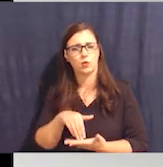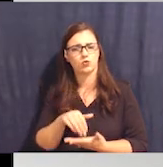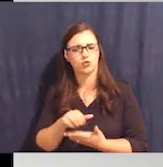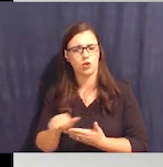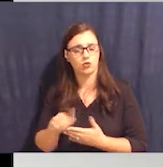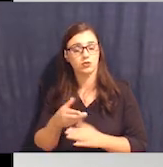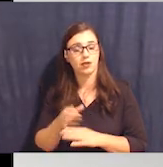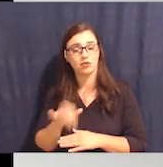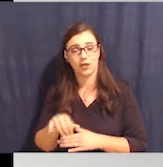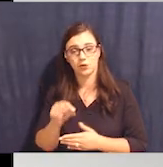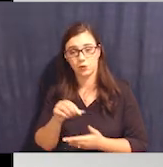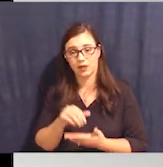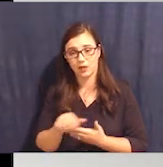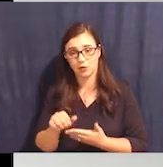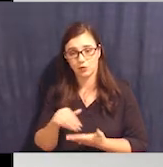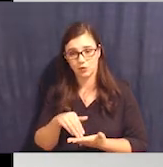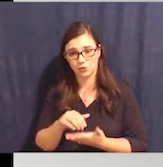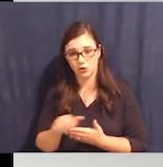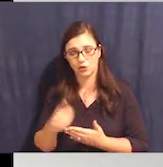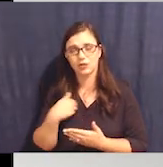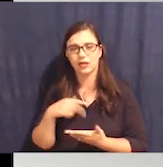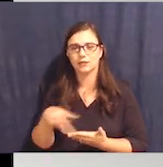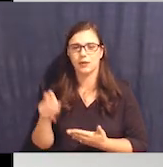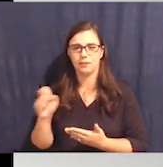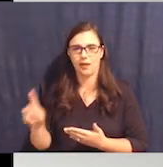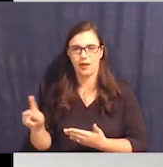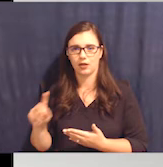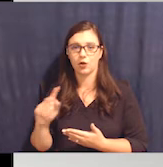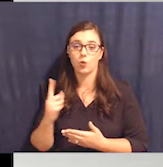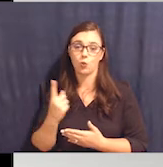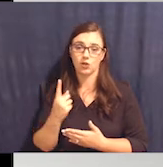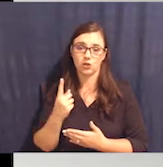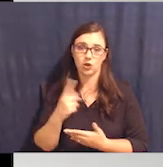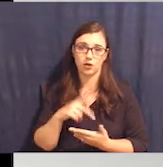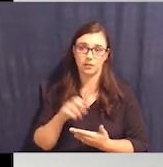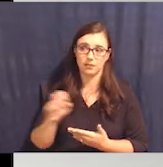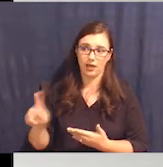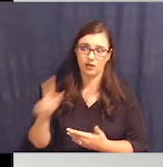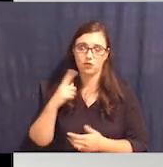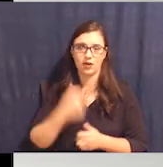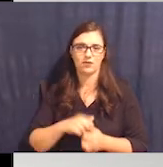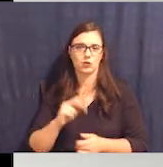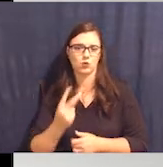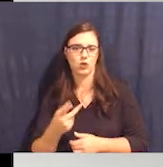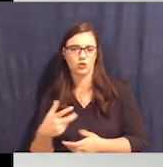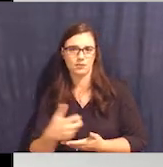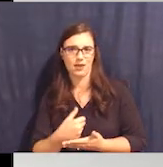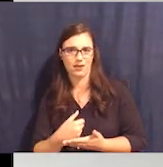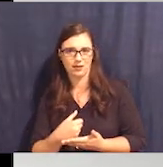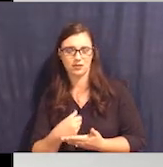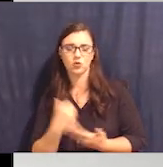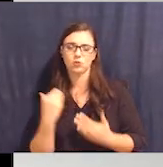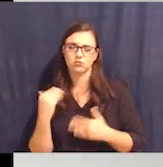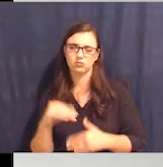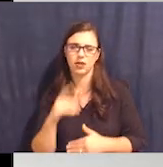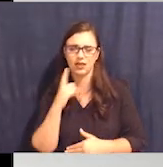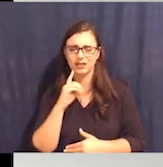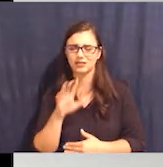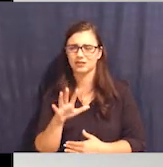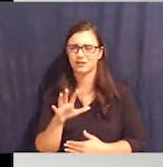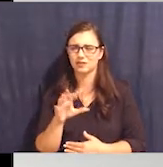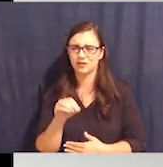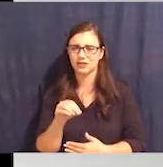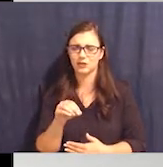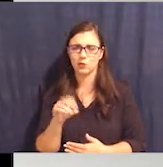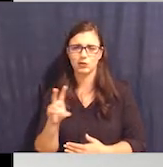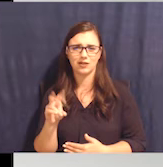$20,000. After that, there's a payback, $1 for every $2 they make. So there's a certain amount of money they're allowed to make, something